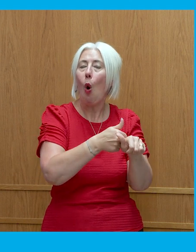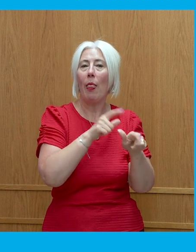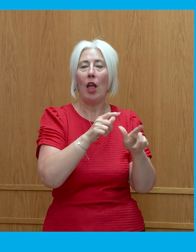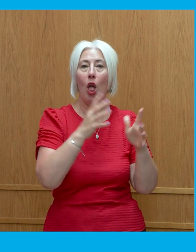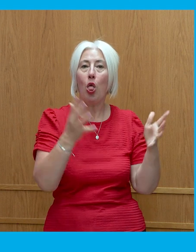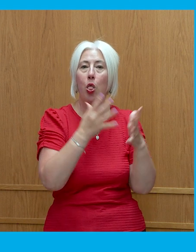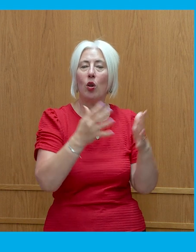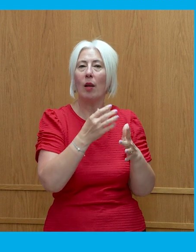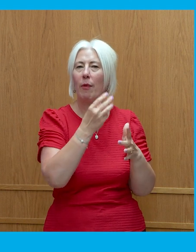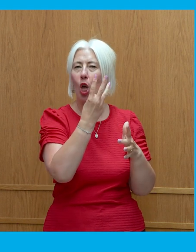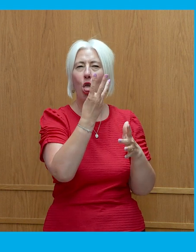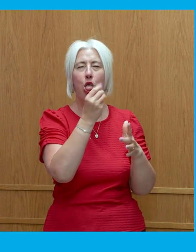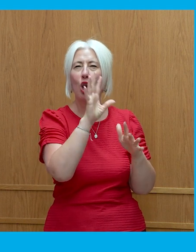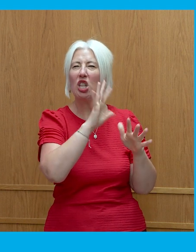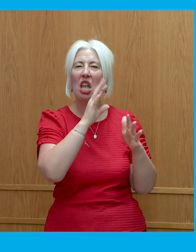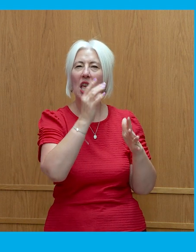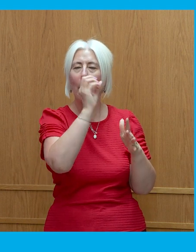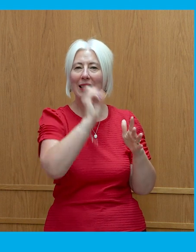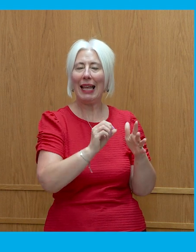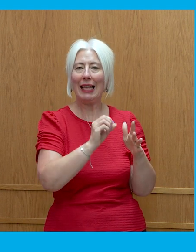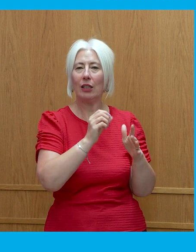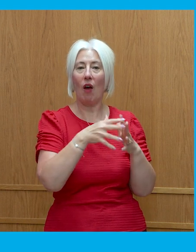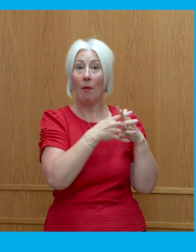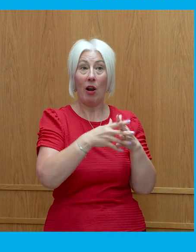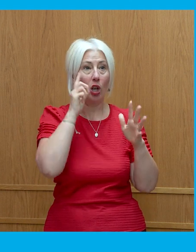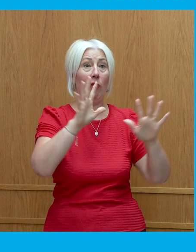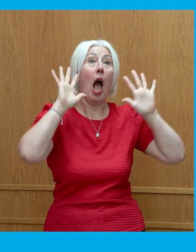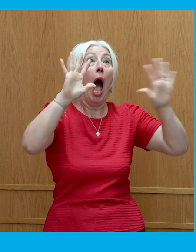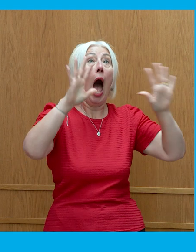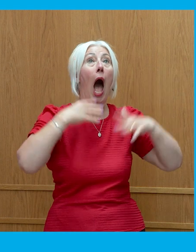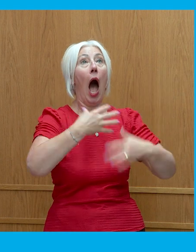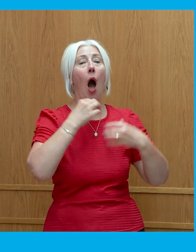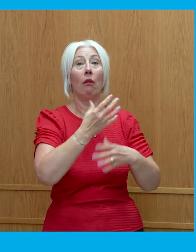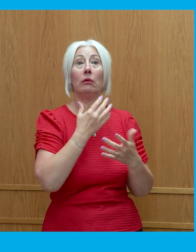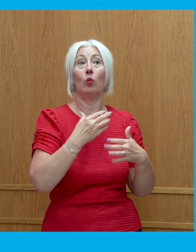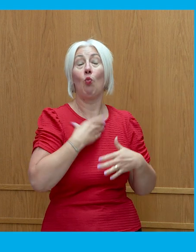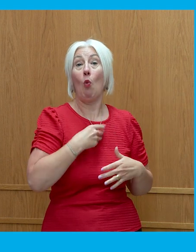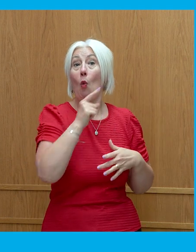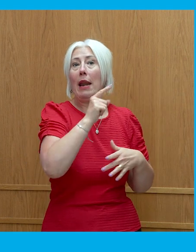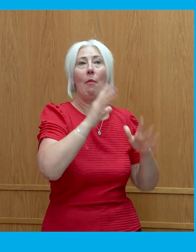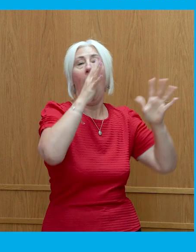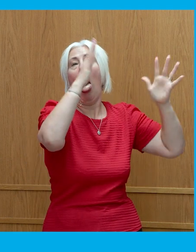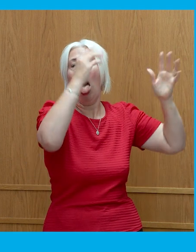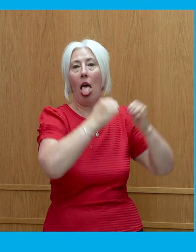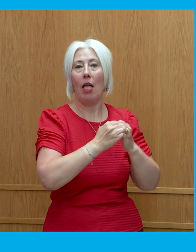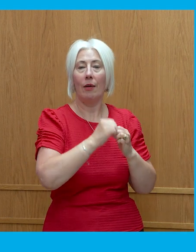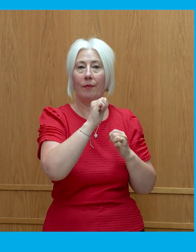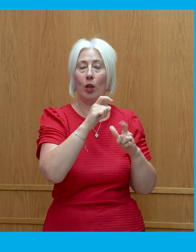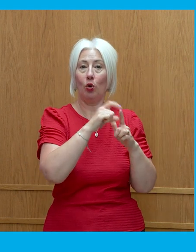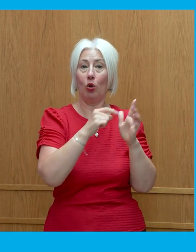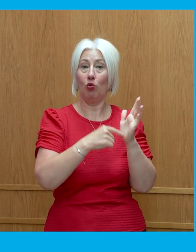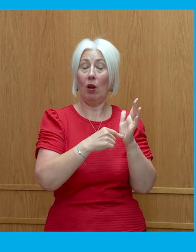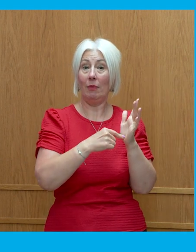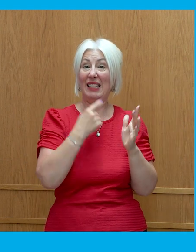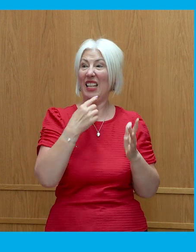the 30-some percent of Americans who simply can't get enough of him. I think he jokingly said once he could walk down Fifth Avenue and